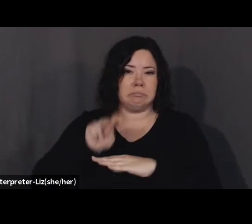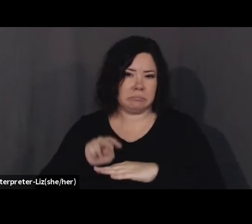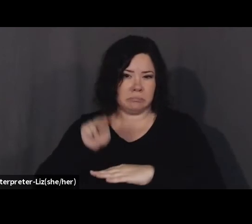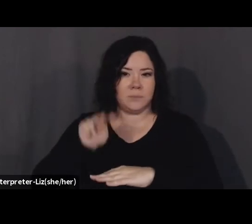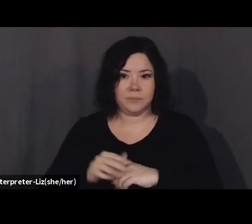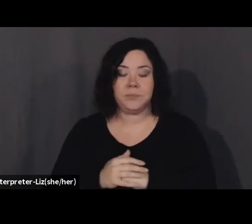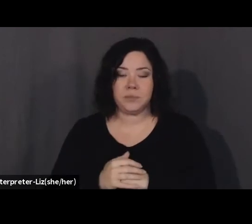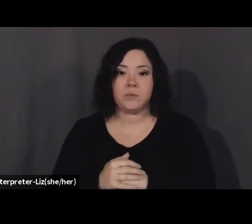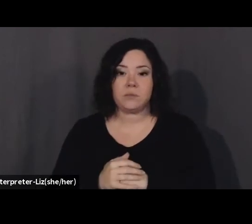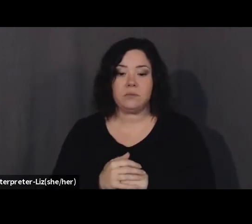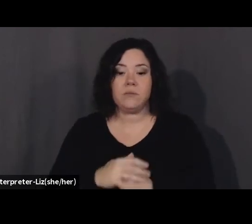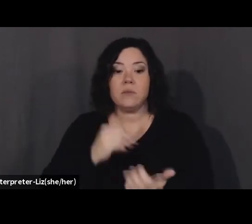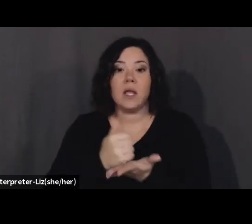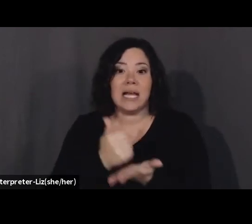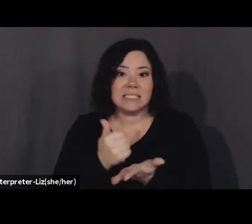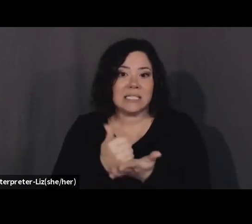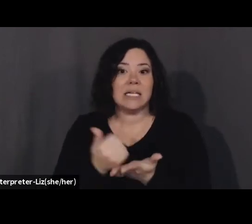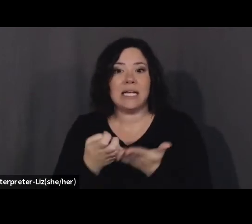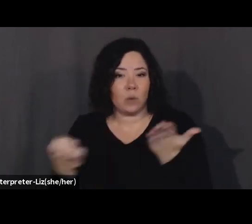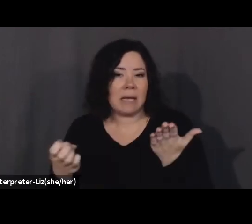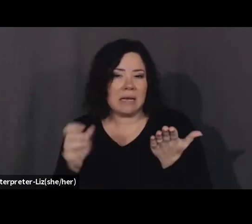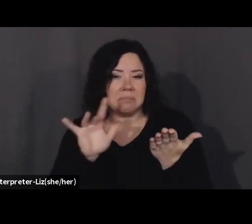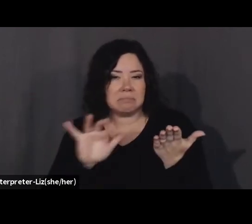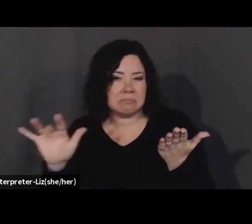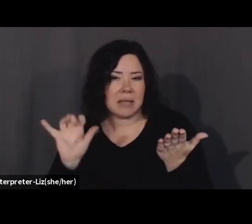Assistive equipment, reacher tool, things like that.